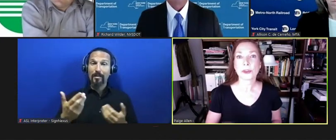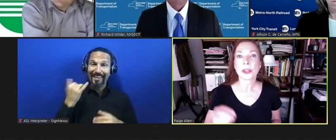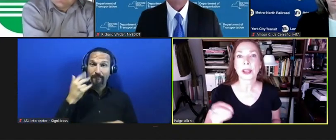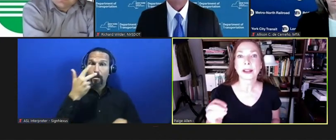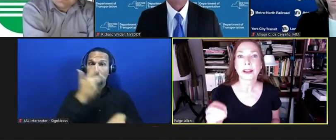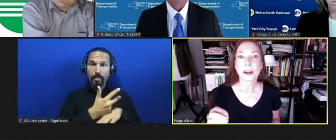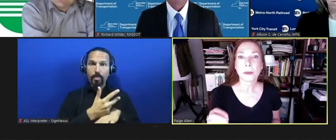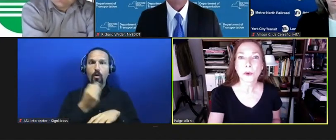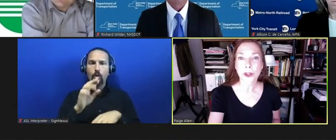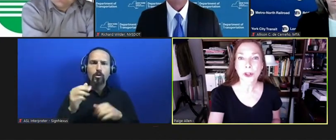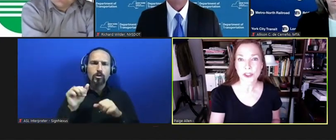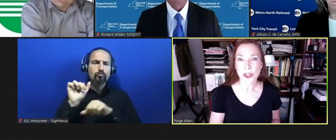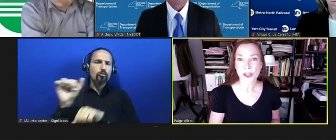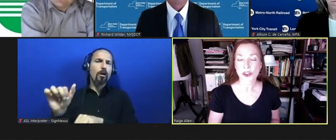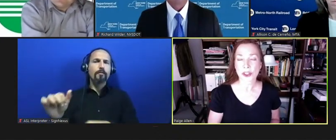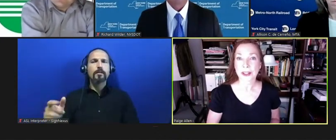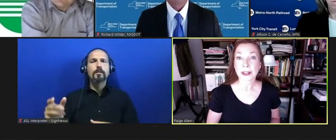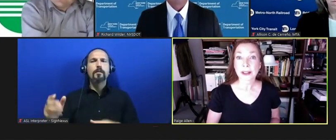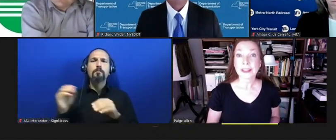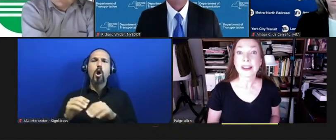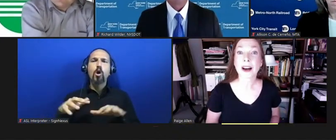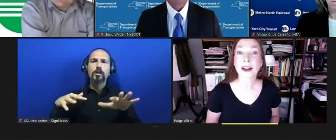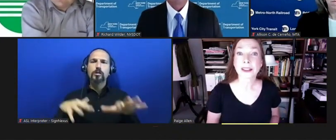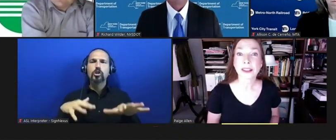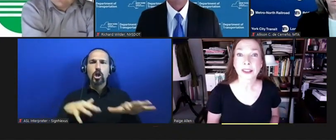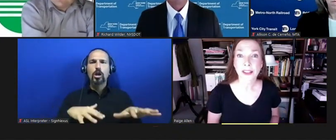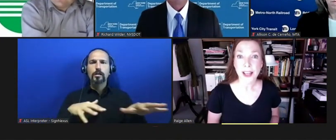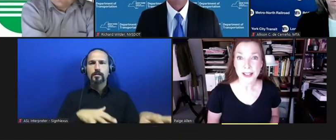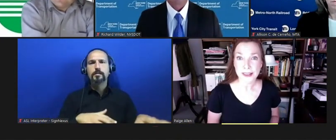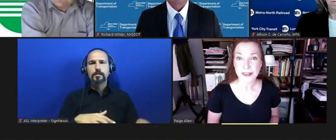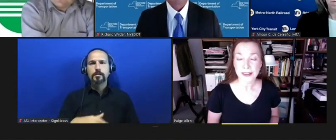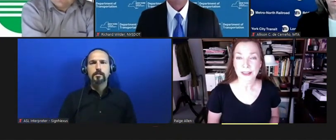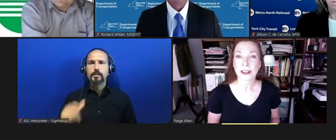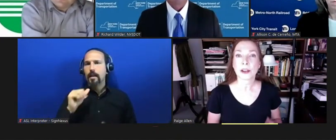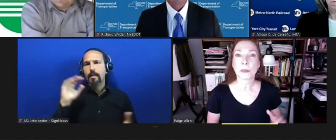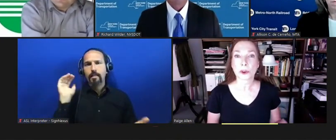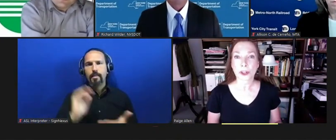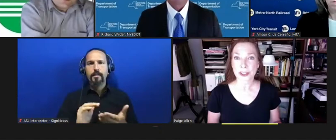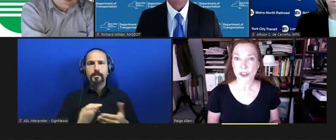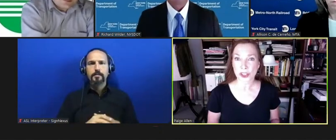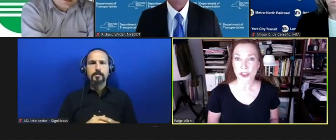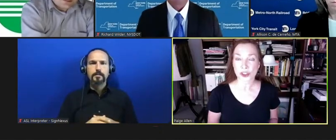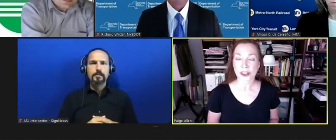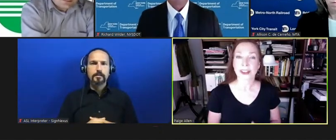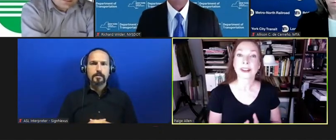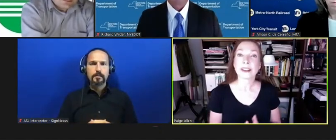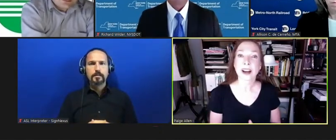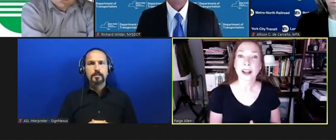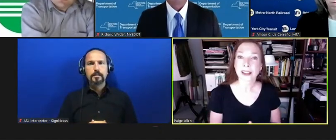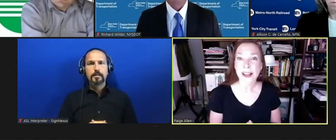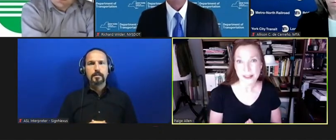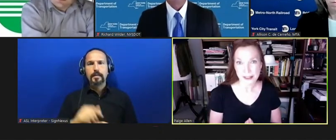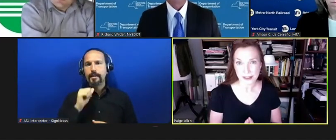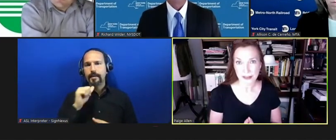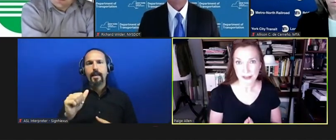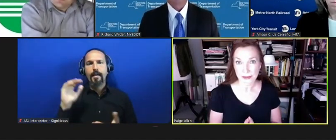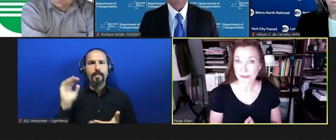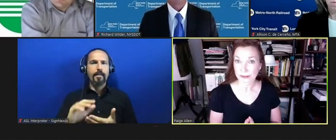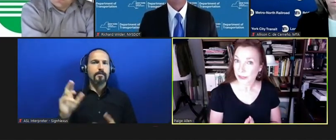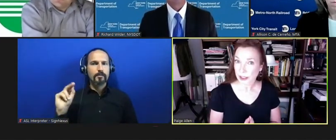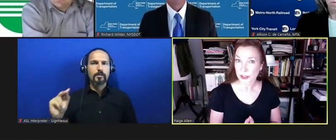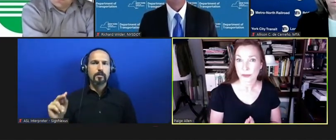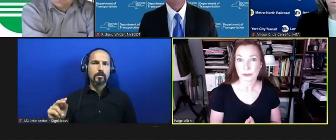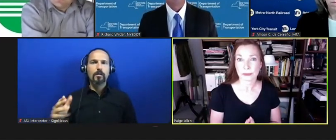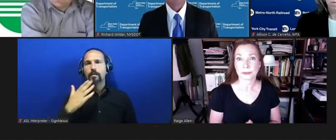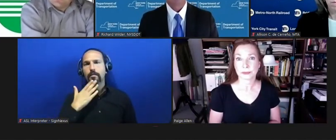so you get more congestion please conclude your remarks more congestion not less